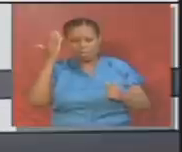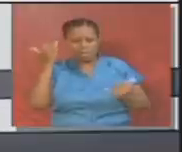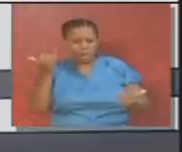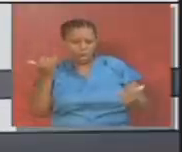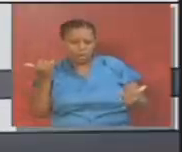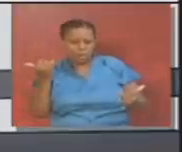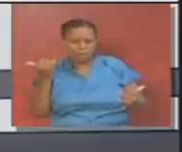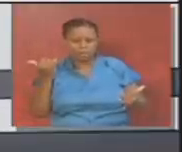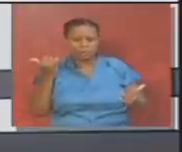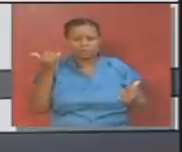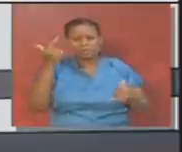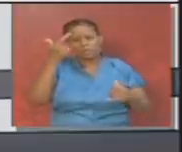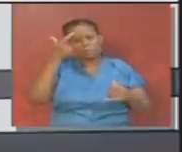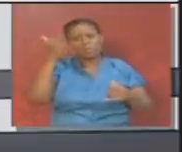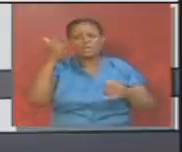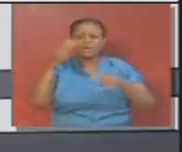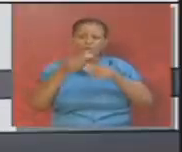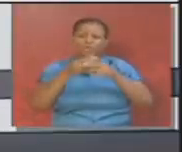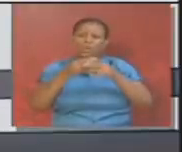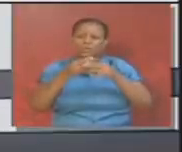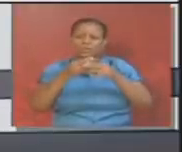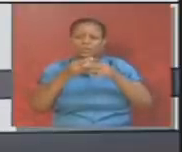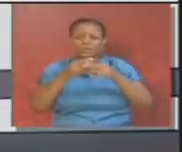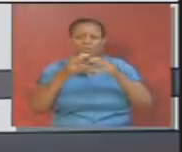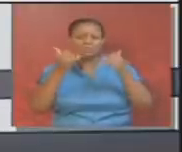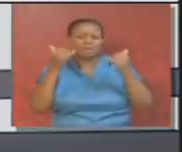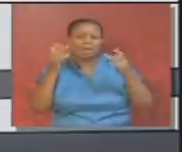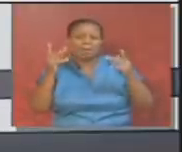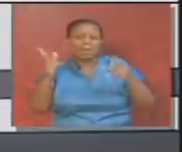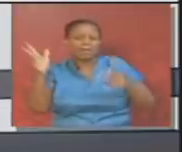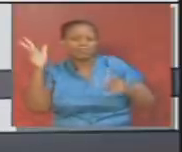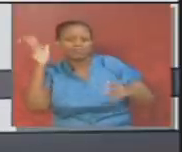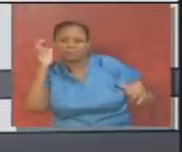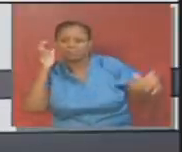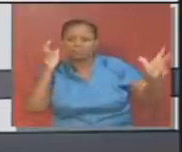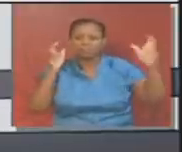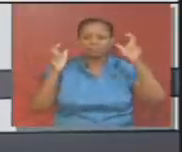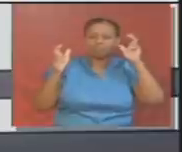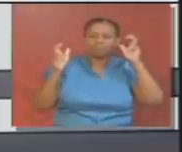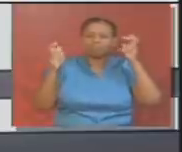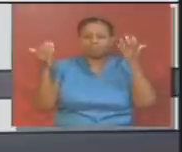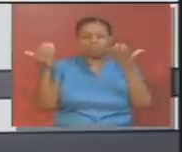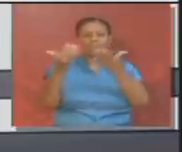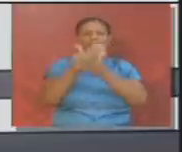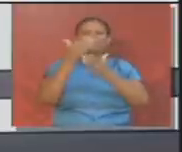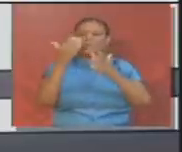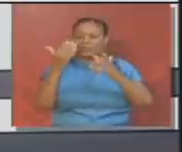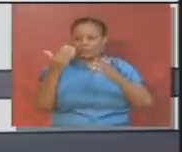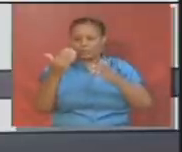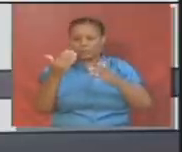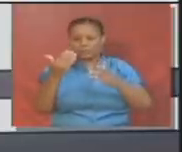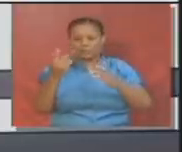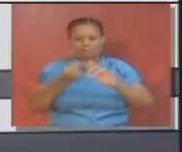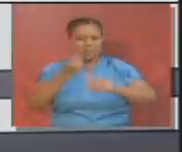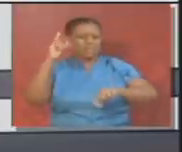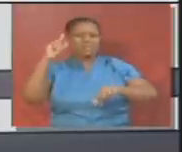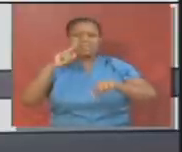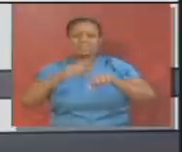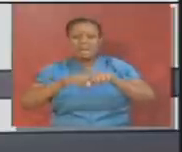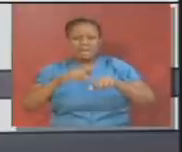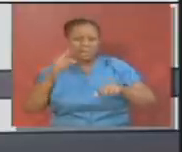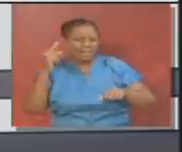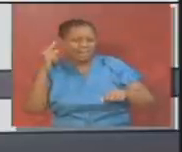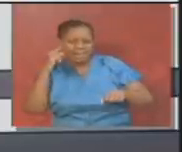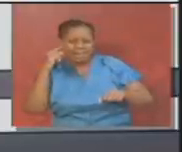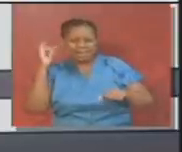in the developing countries, clinics are now being formed to look at these patients to try and help them to get back into their